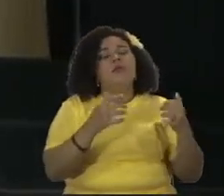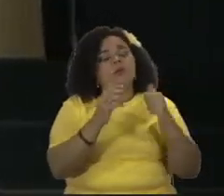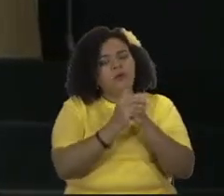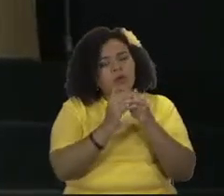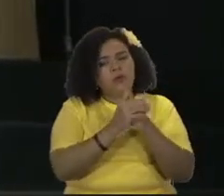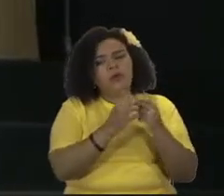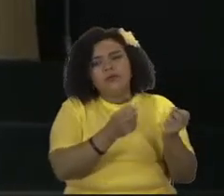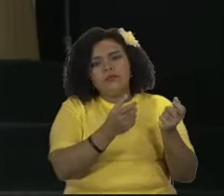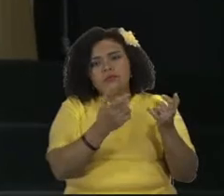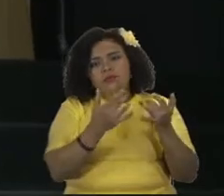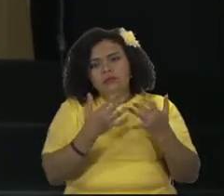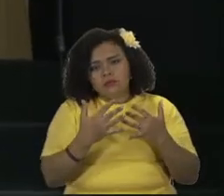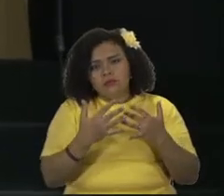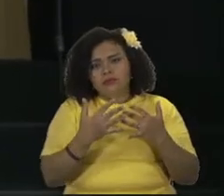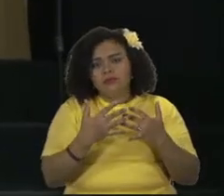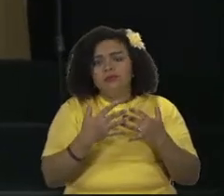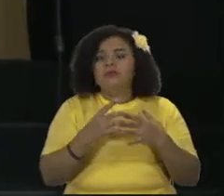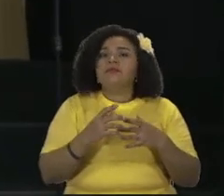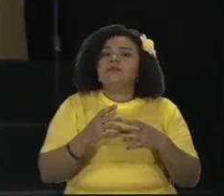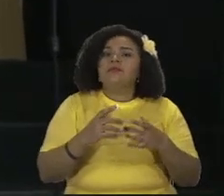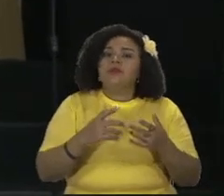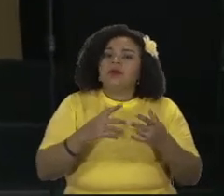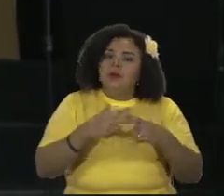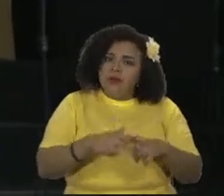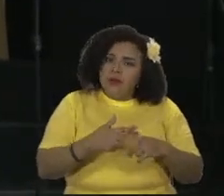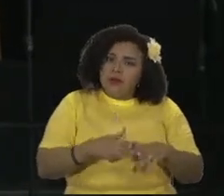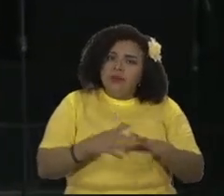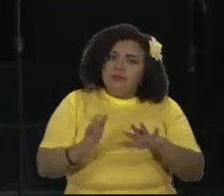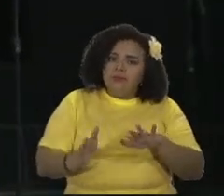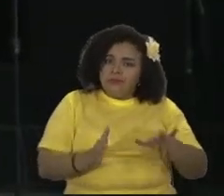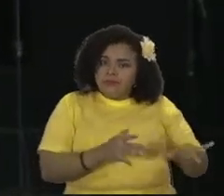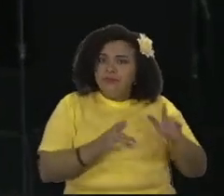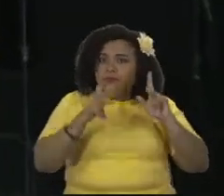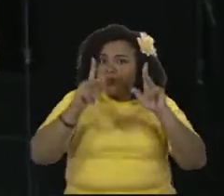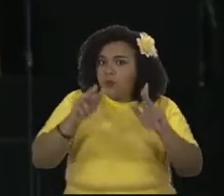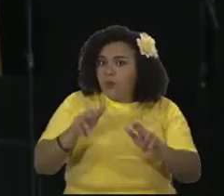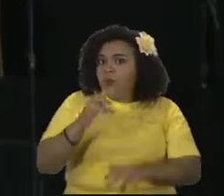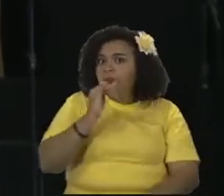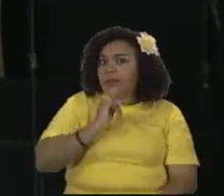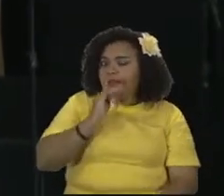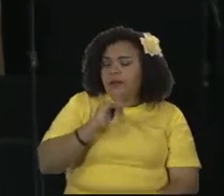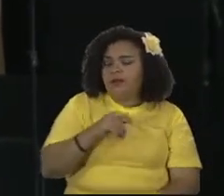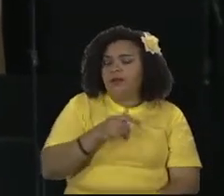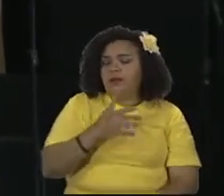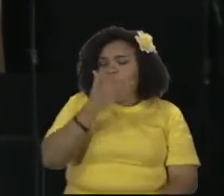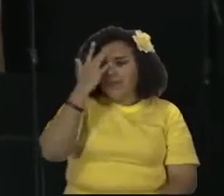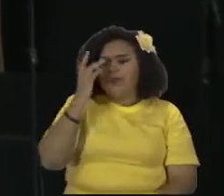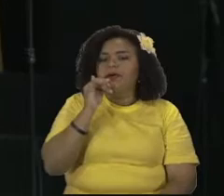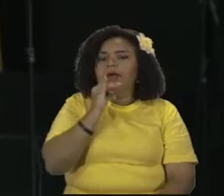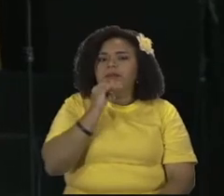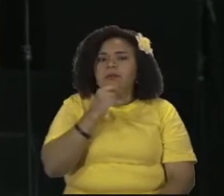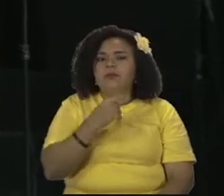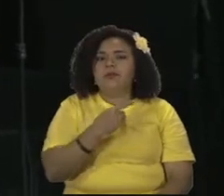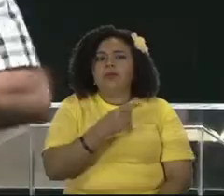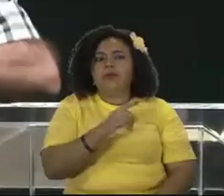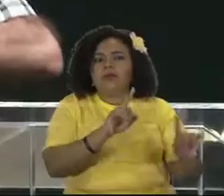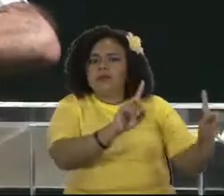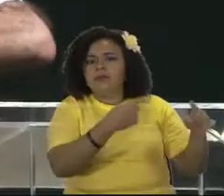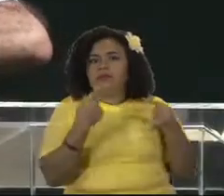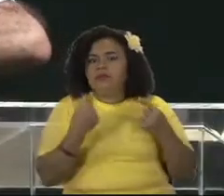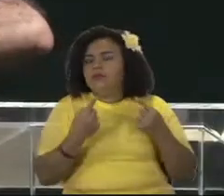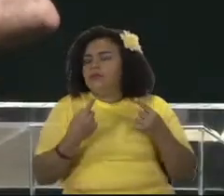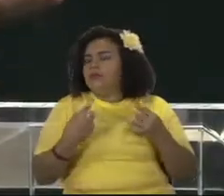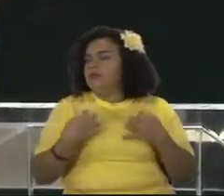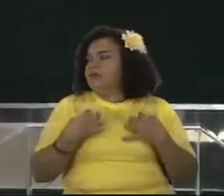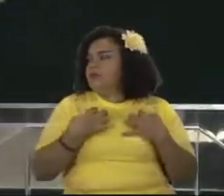out when someone offends you, go there and fix it. Because if not, they are going to start to do something bad. It's